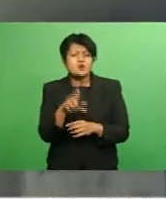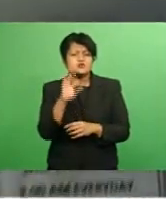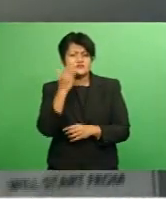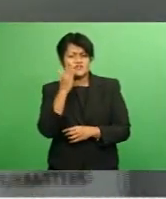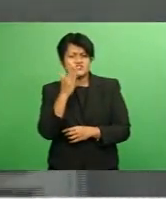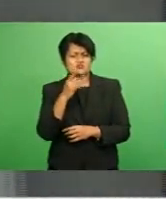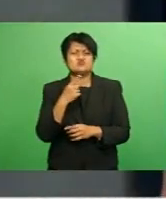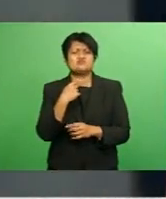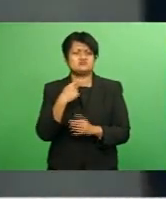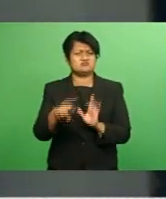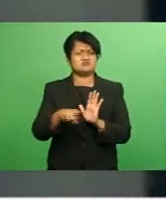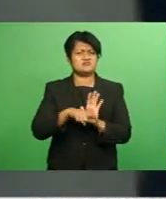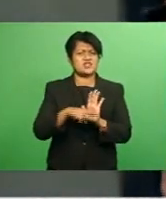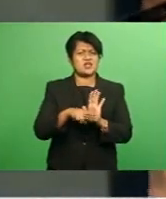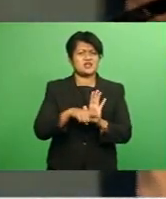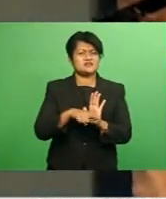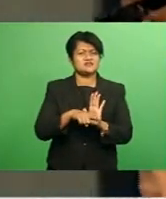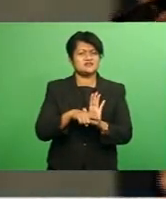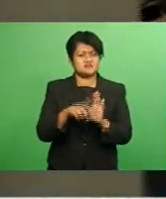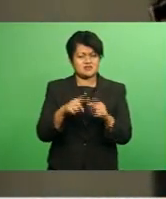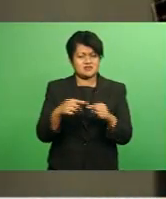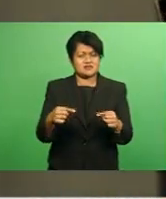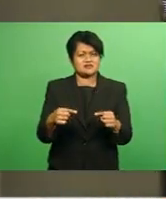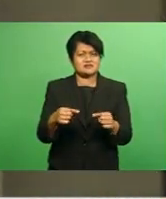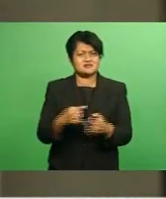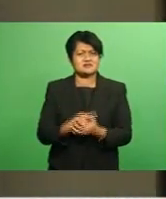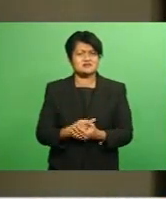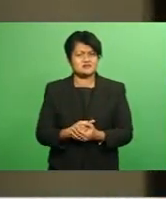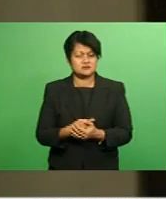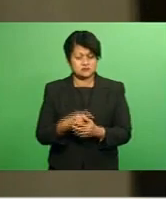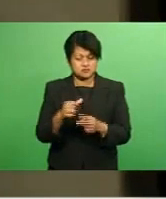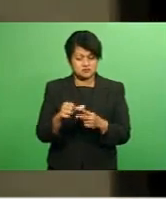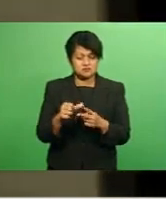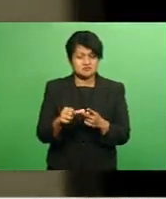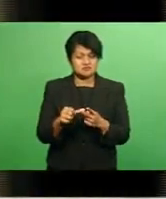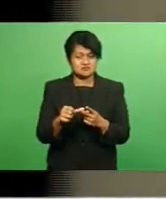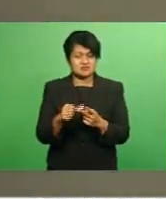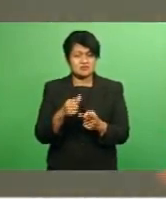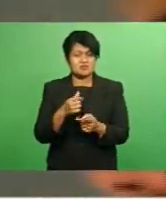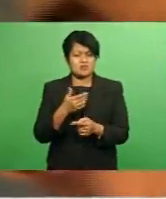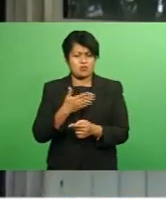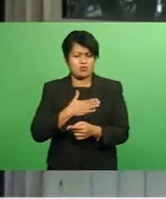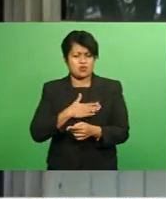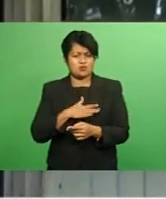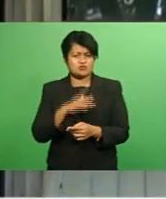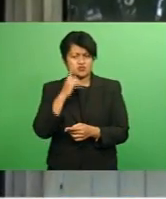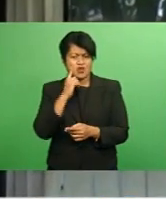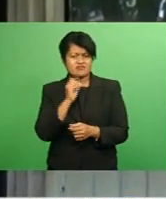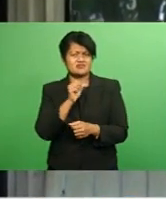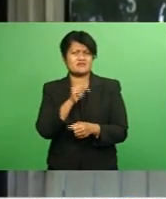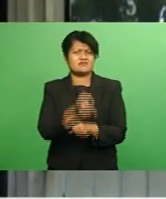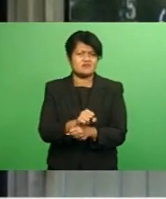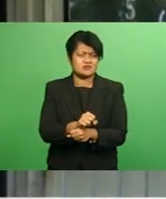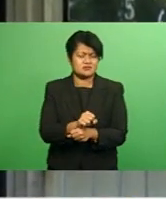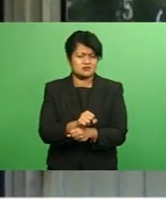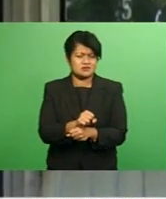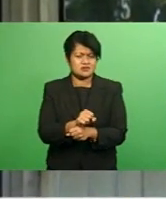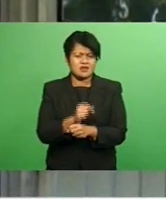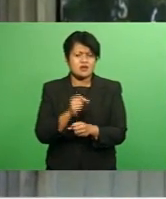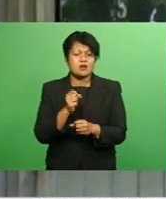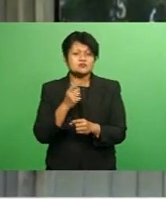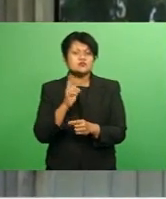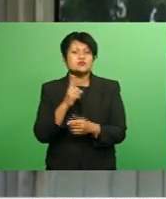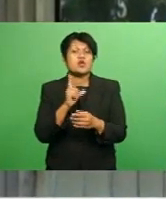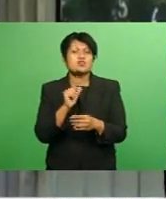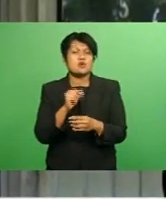the administration of justice. Padarat also allegedly attempted to defeat the cause of justice by posting information about